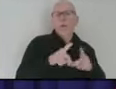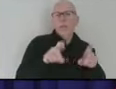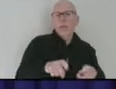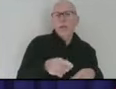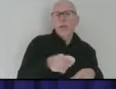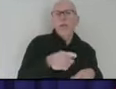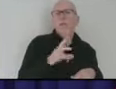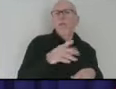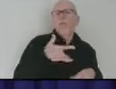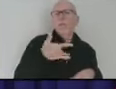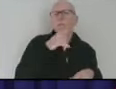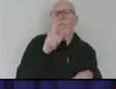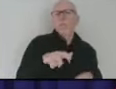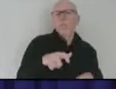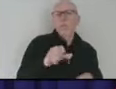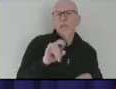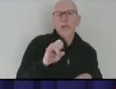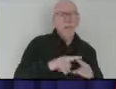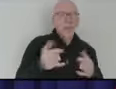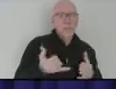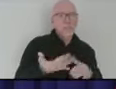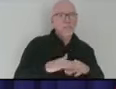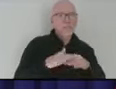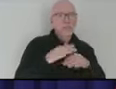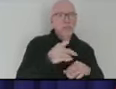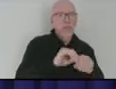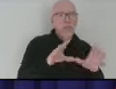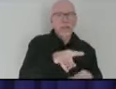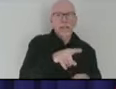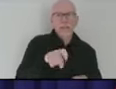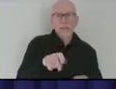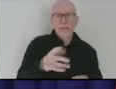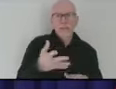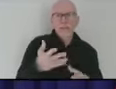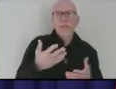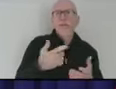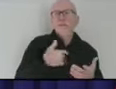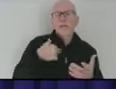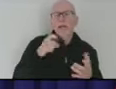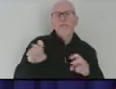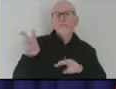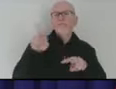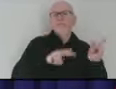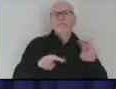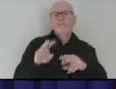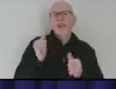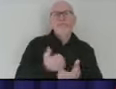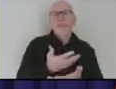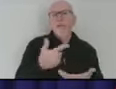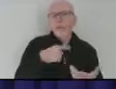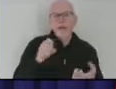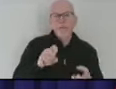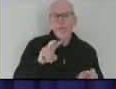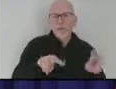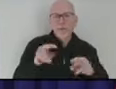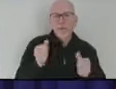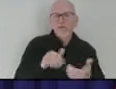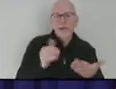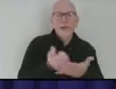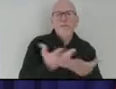feel the need for an Optum site, but now we see it's clear that they need to have a site. So all of those things are being looked at and addressed right